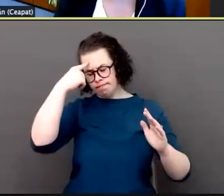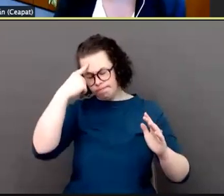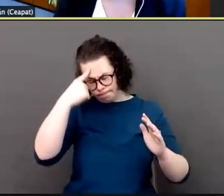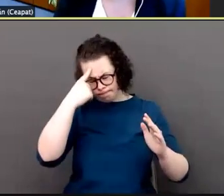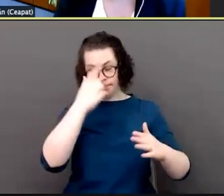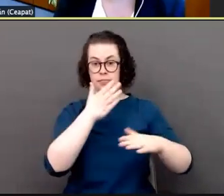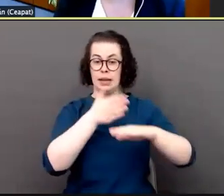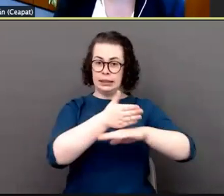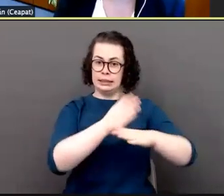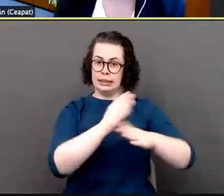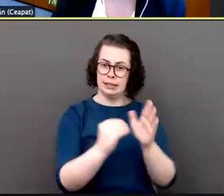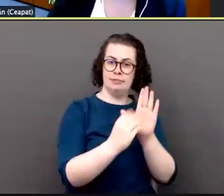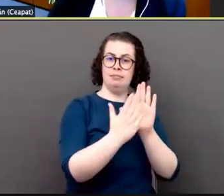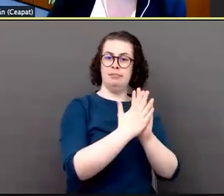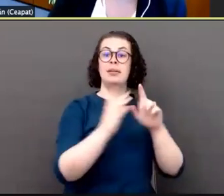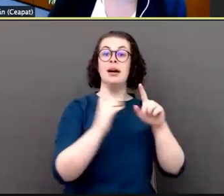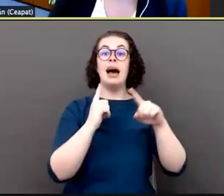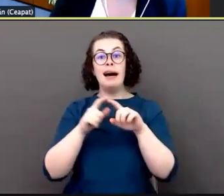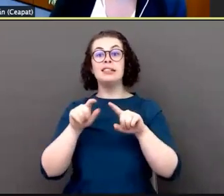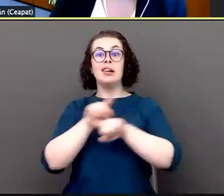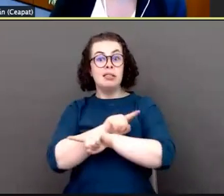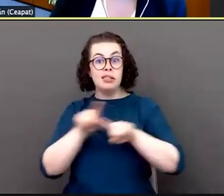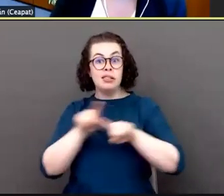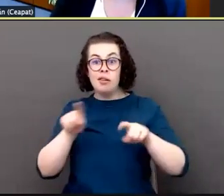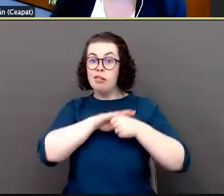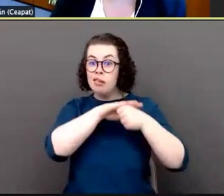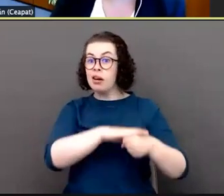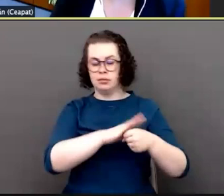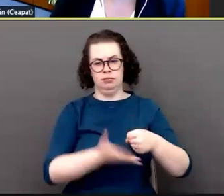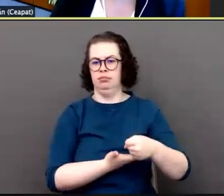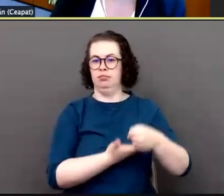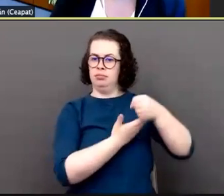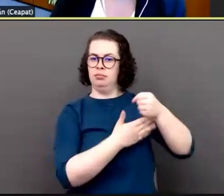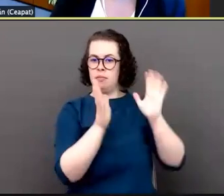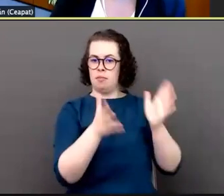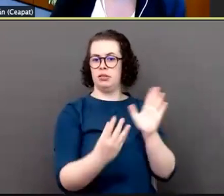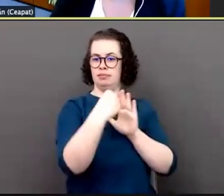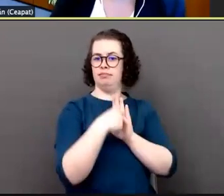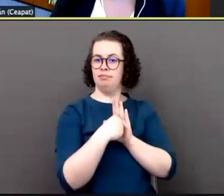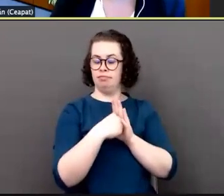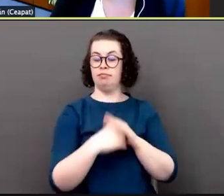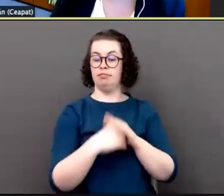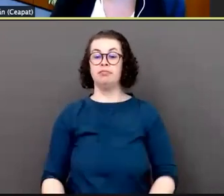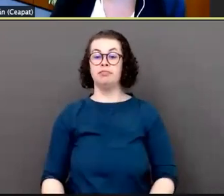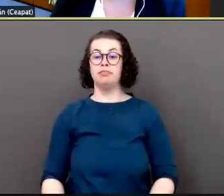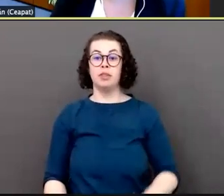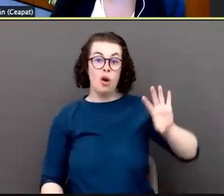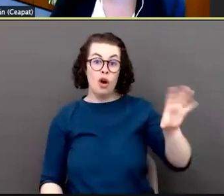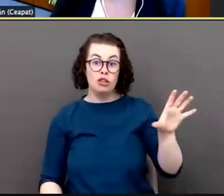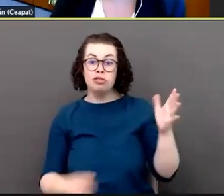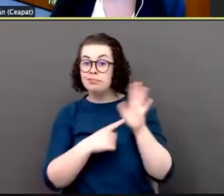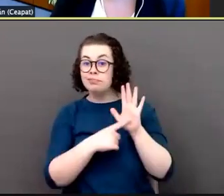non-discrimination are met. Countries like the United States and Canada have been seeing